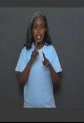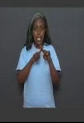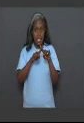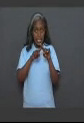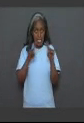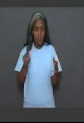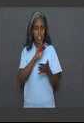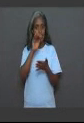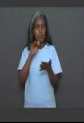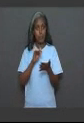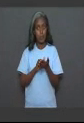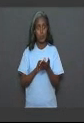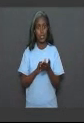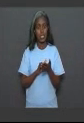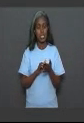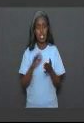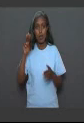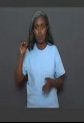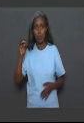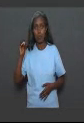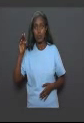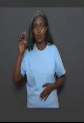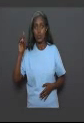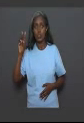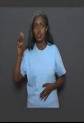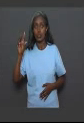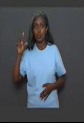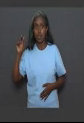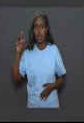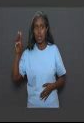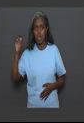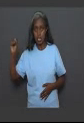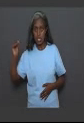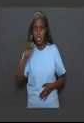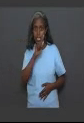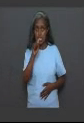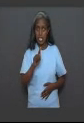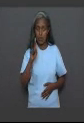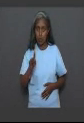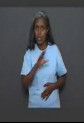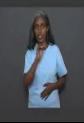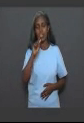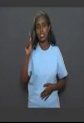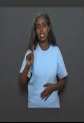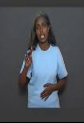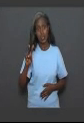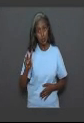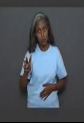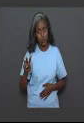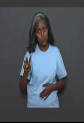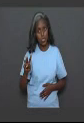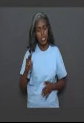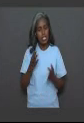The difference between the moduli of Z1 and